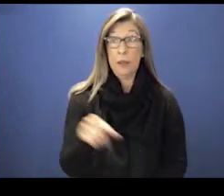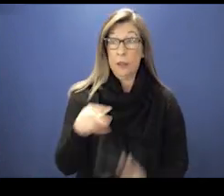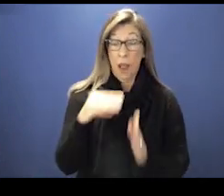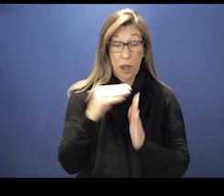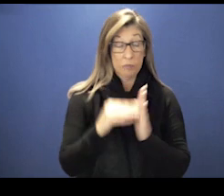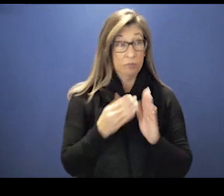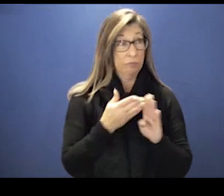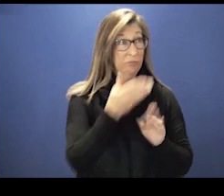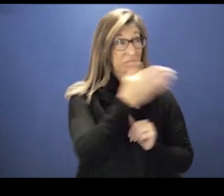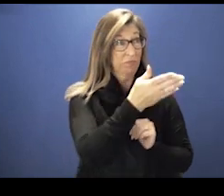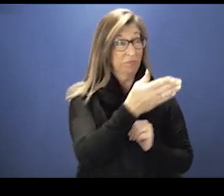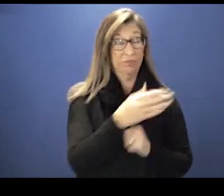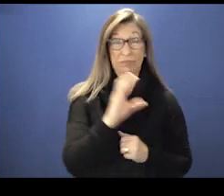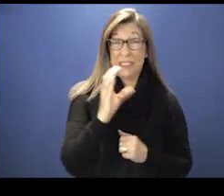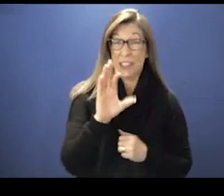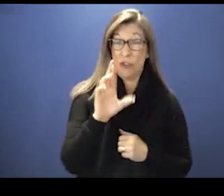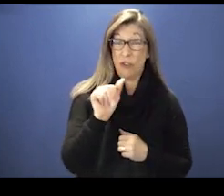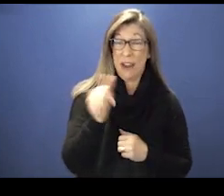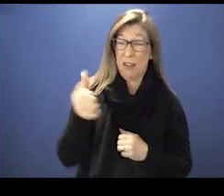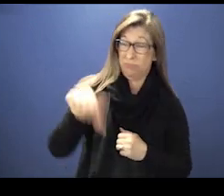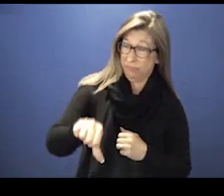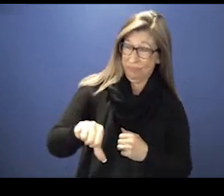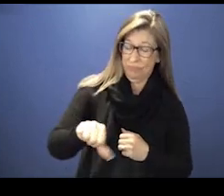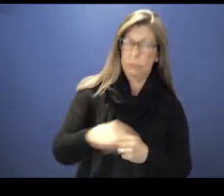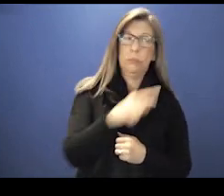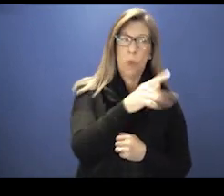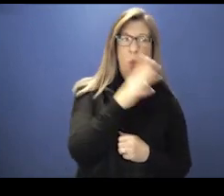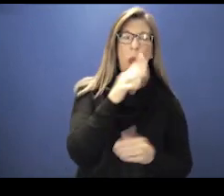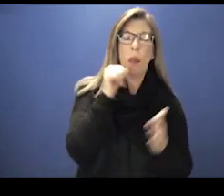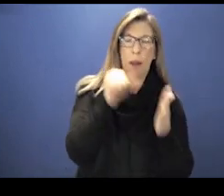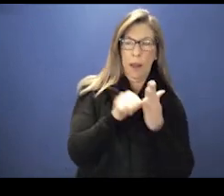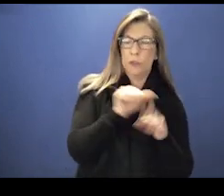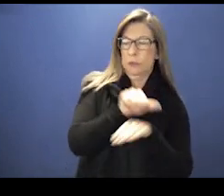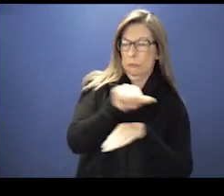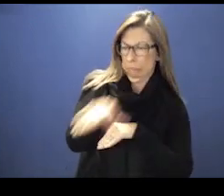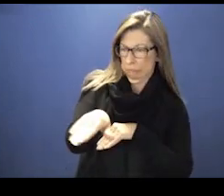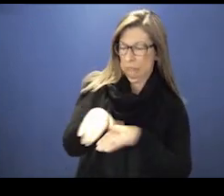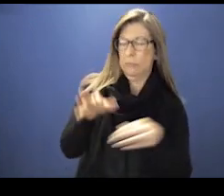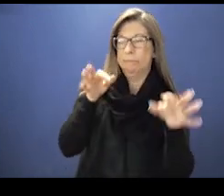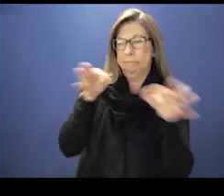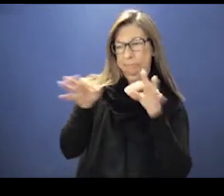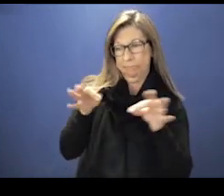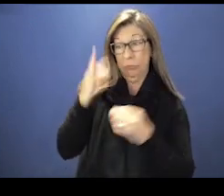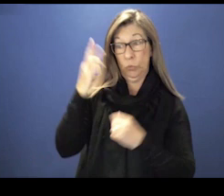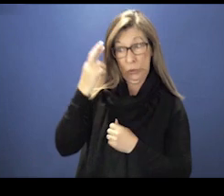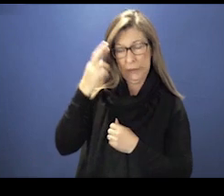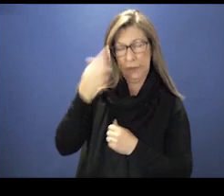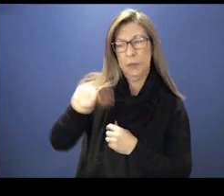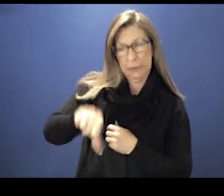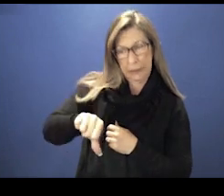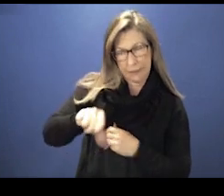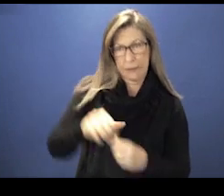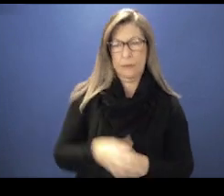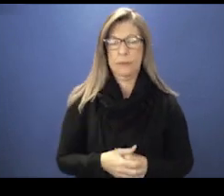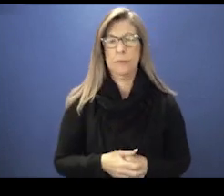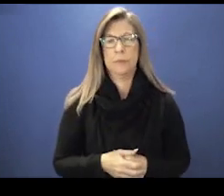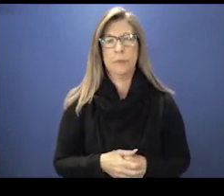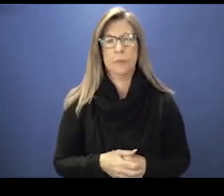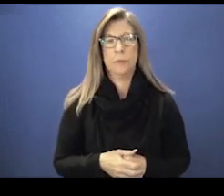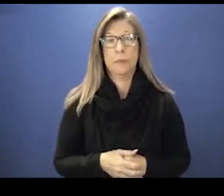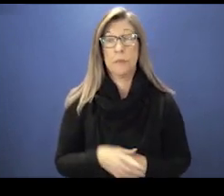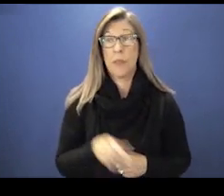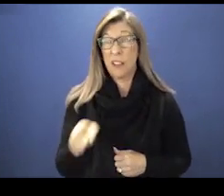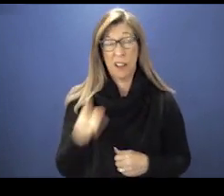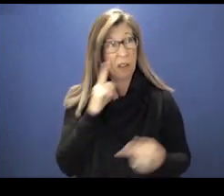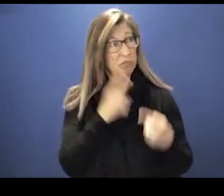If an application is denied, the patient will receive a notice of determination from the CRA explaining why the application was